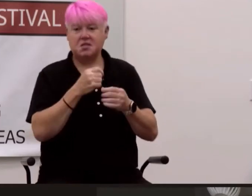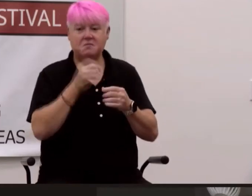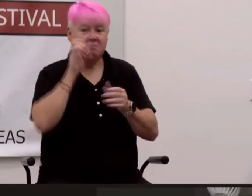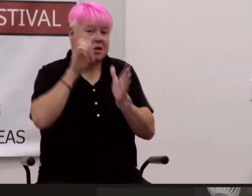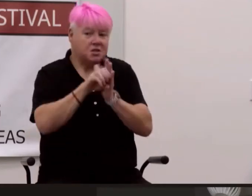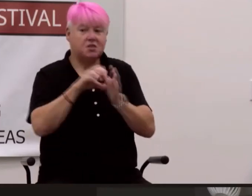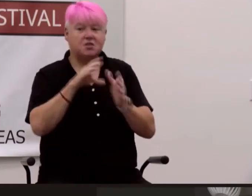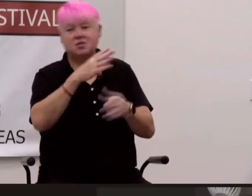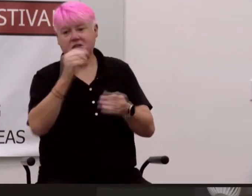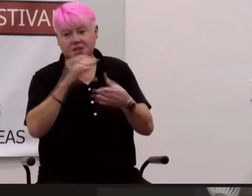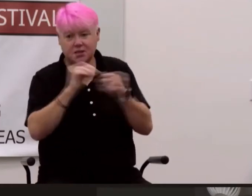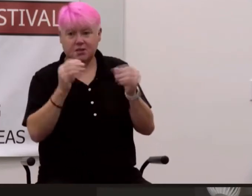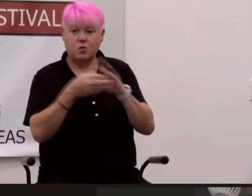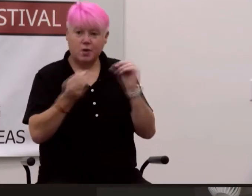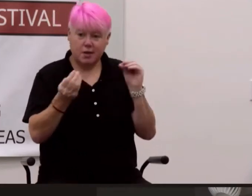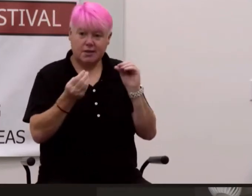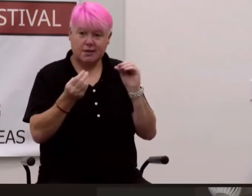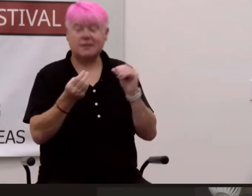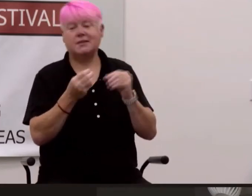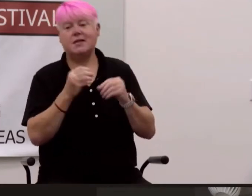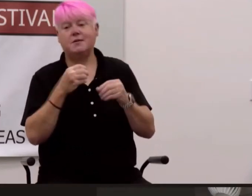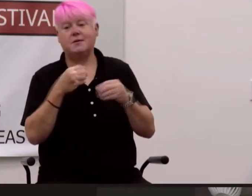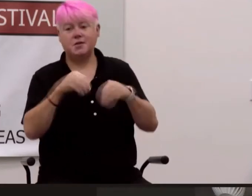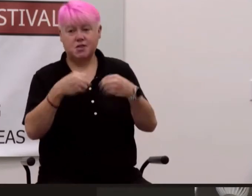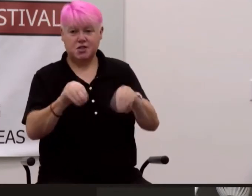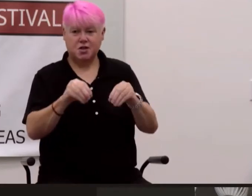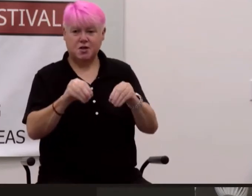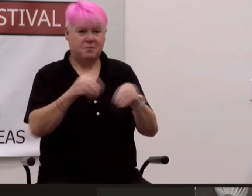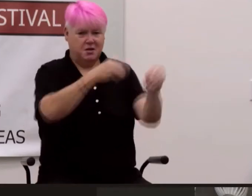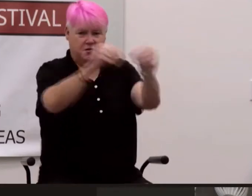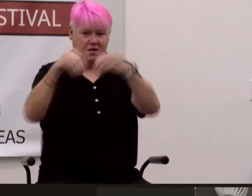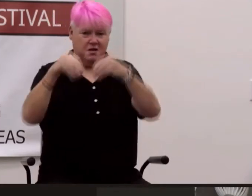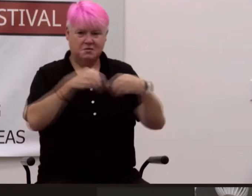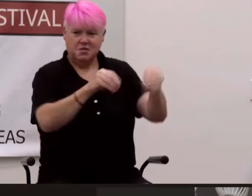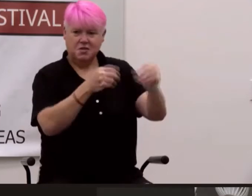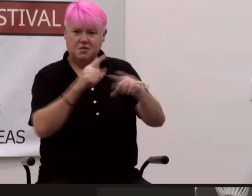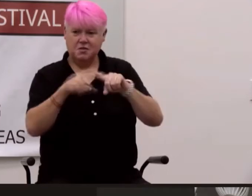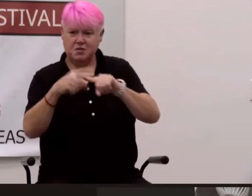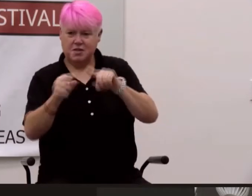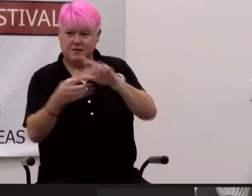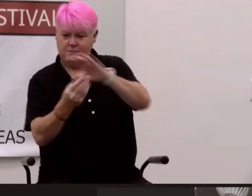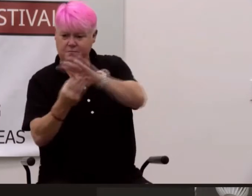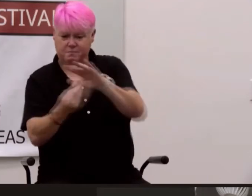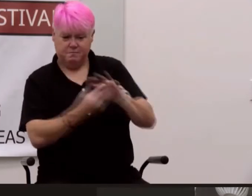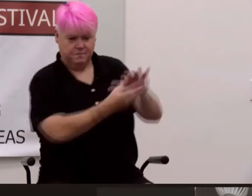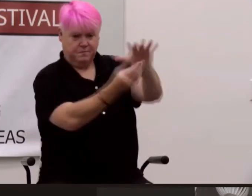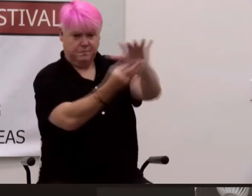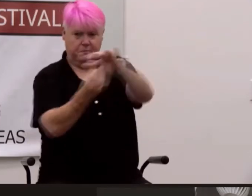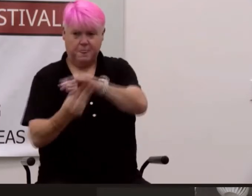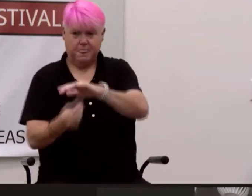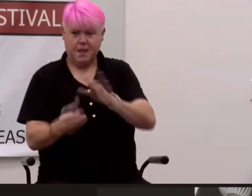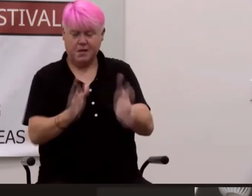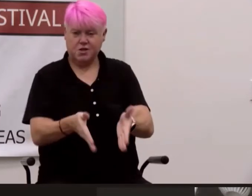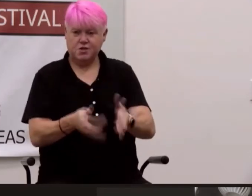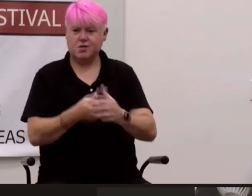And it was actually one, and we were shopping it around to different publishers in Canada. And we